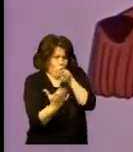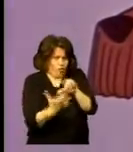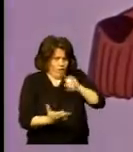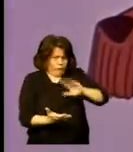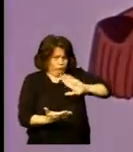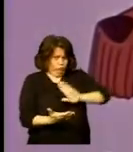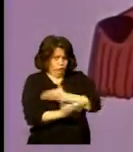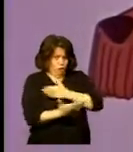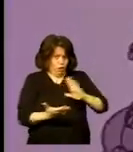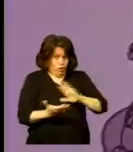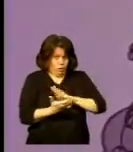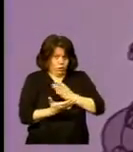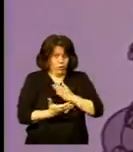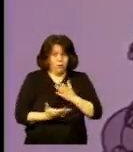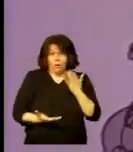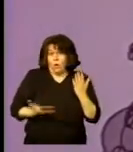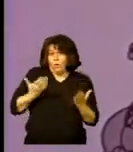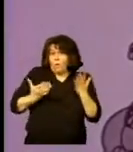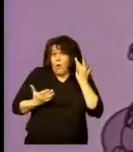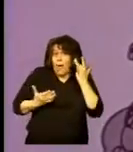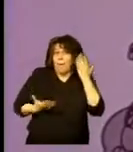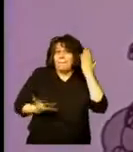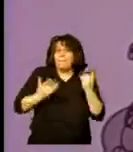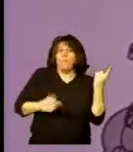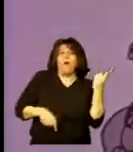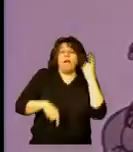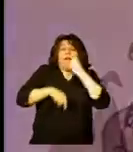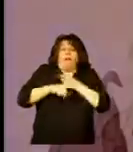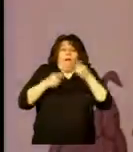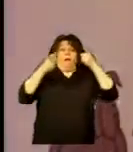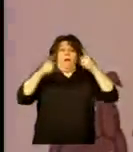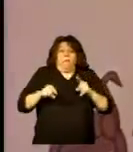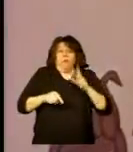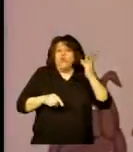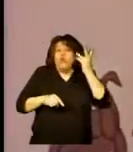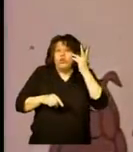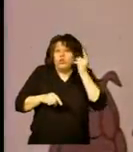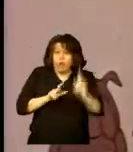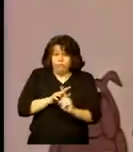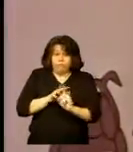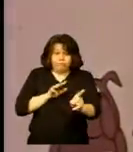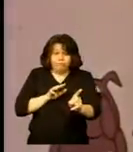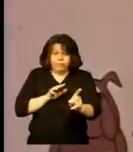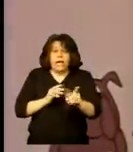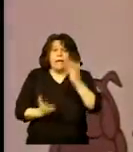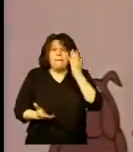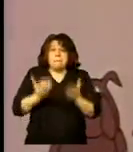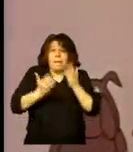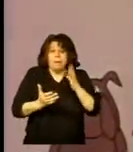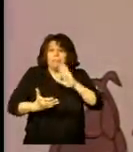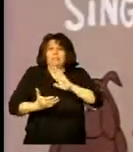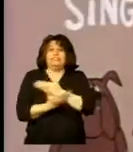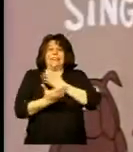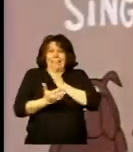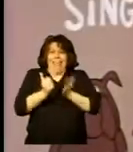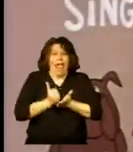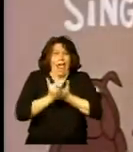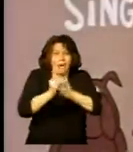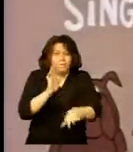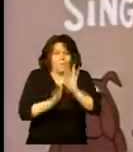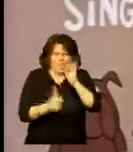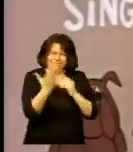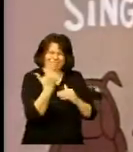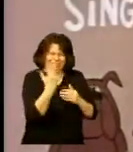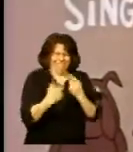song, because your dog might not be at home when you get back one of these days, and this song might help you find him. Let's sing a